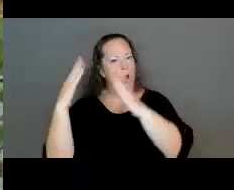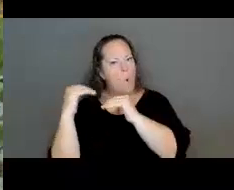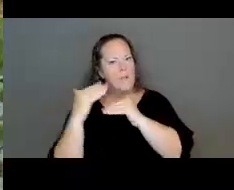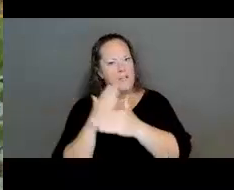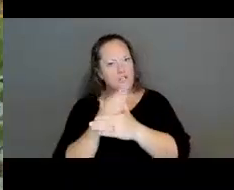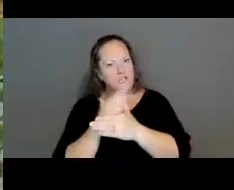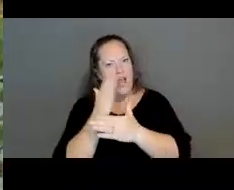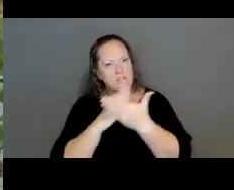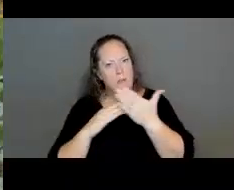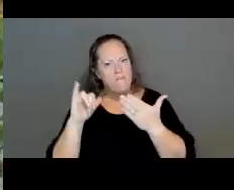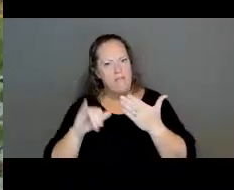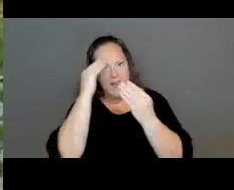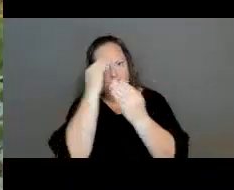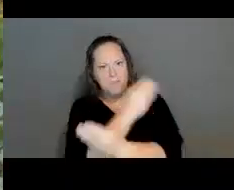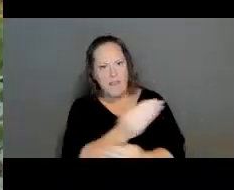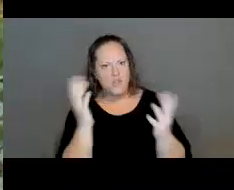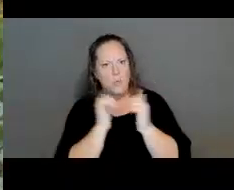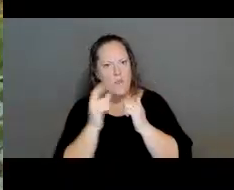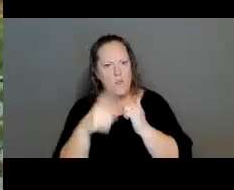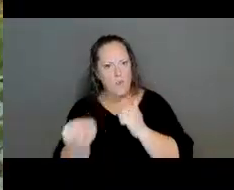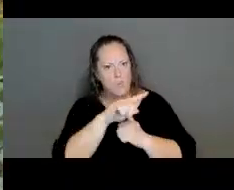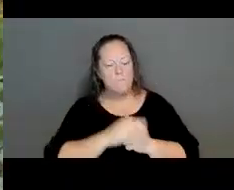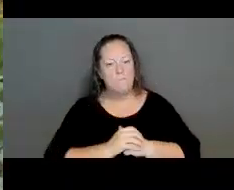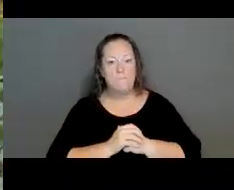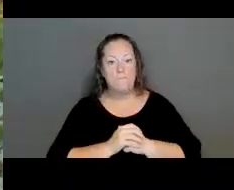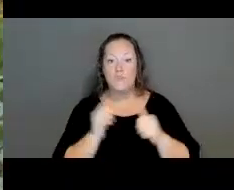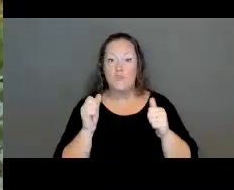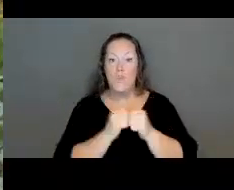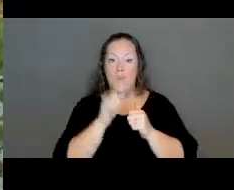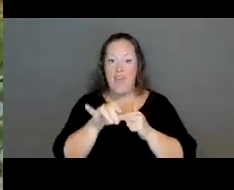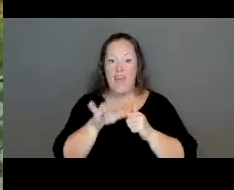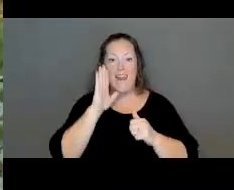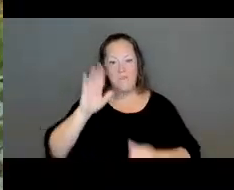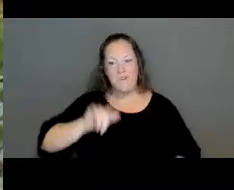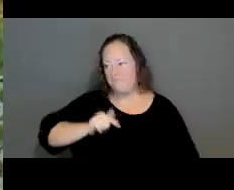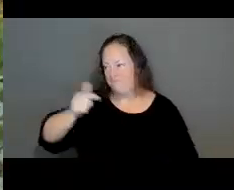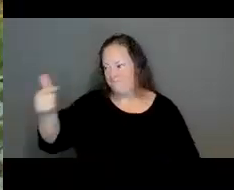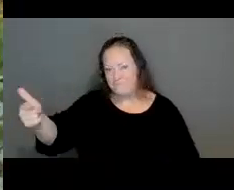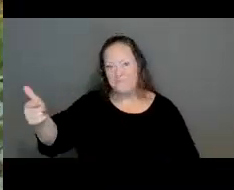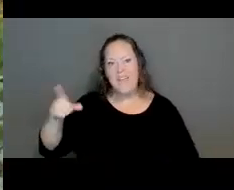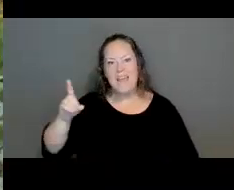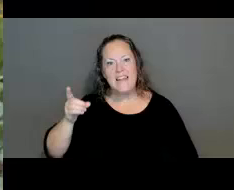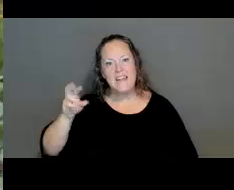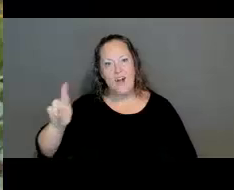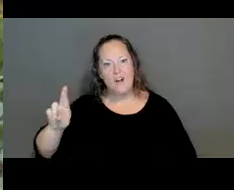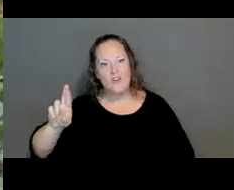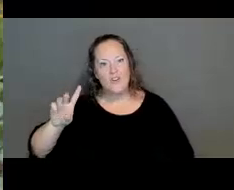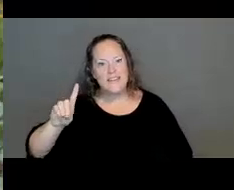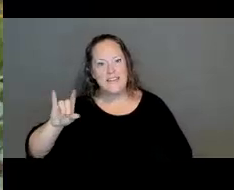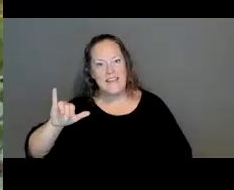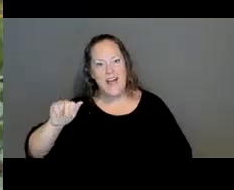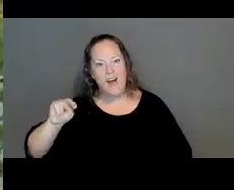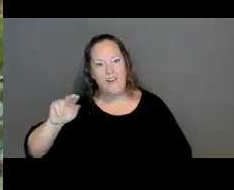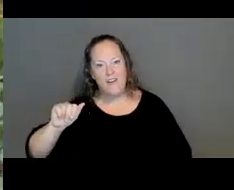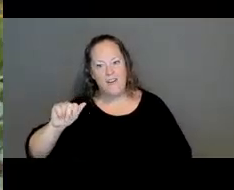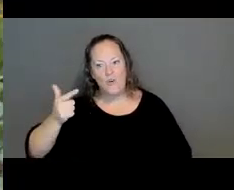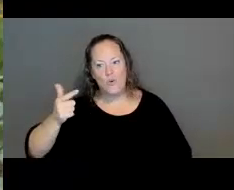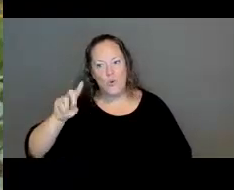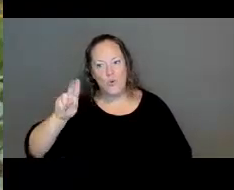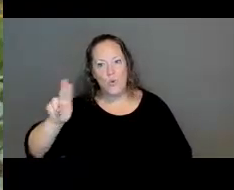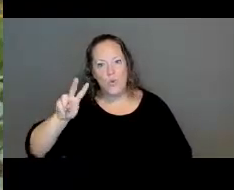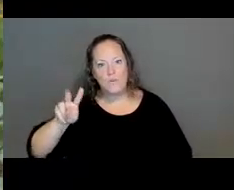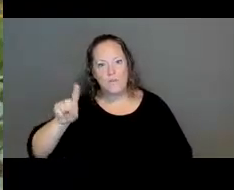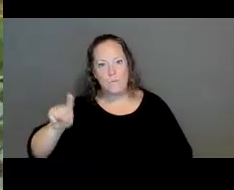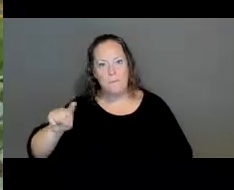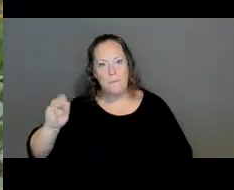associated with this guide. And with that, I'm going to turn it over to Dr. Diana Guzman to